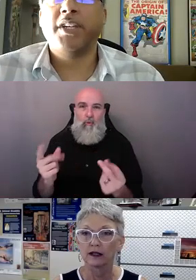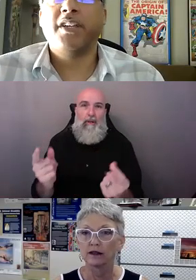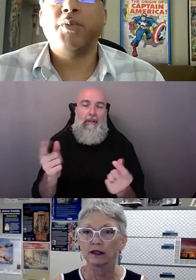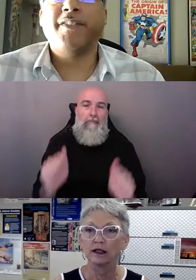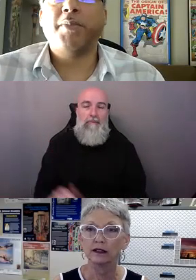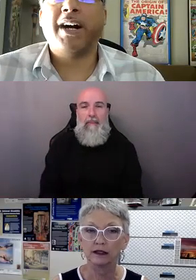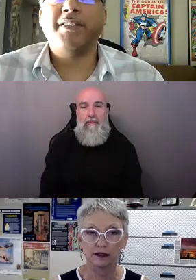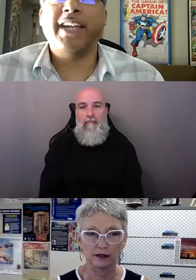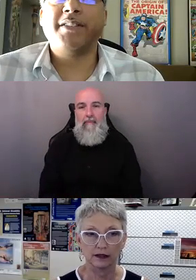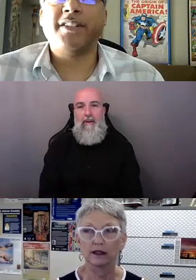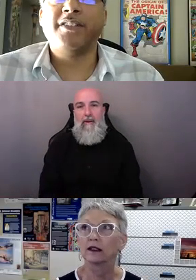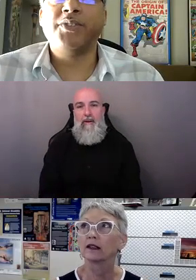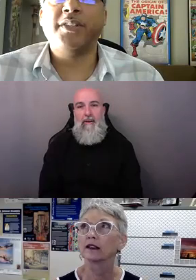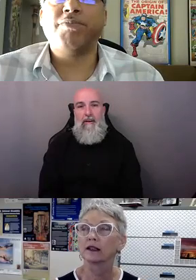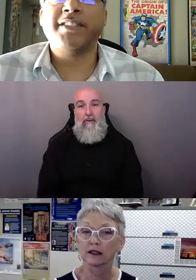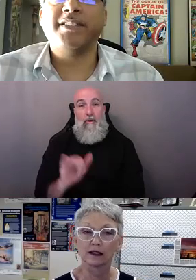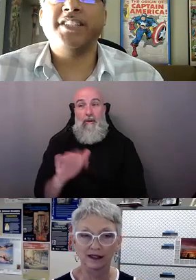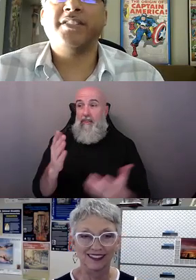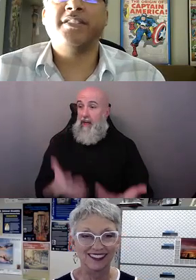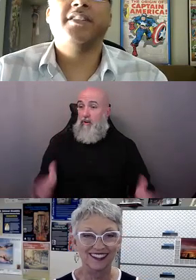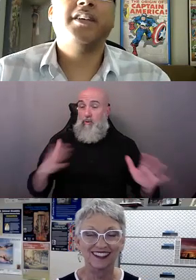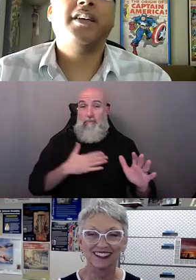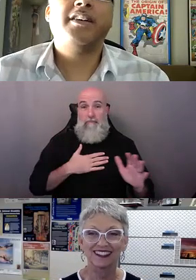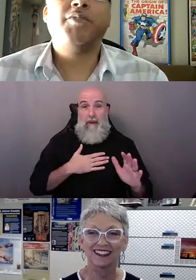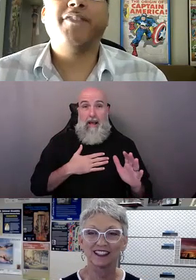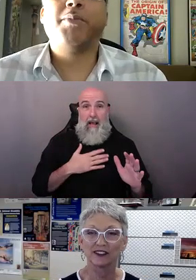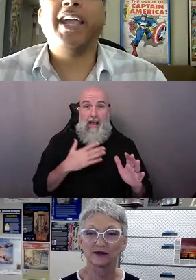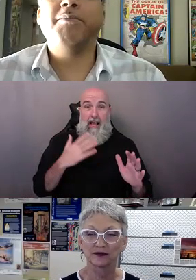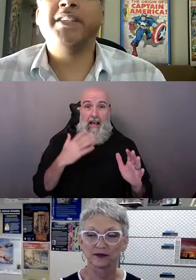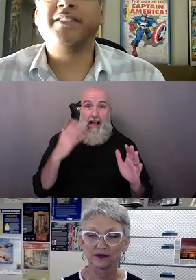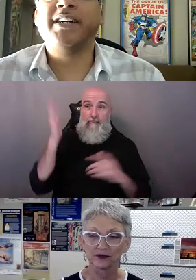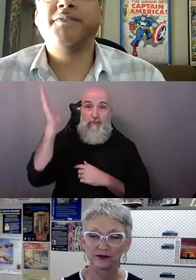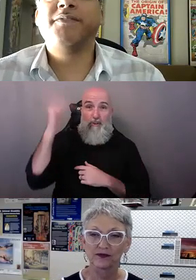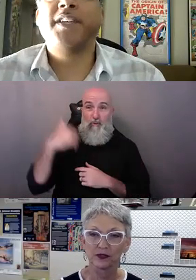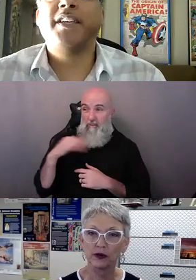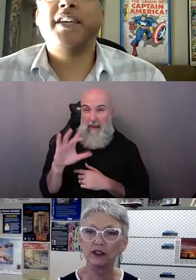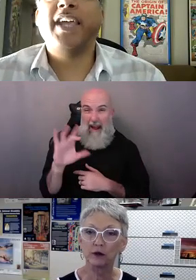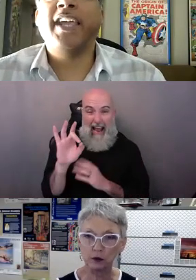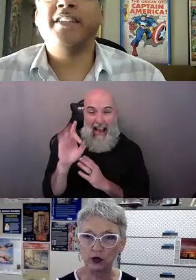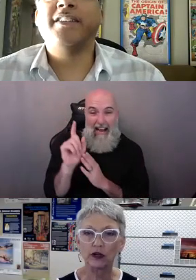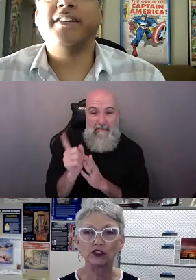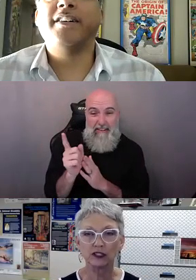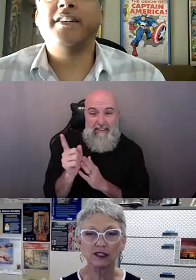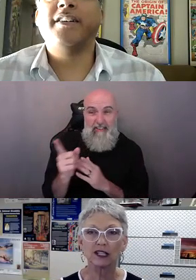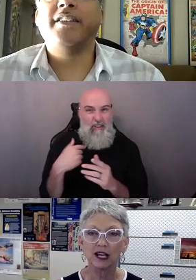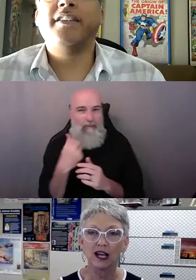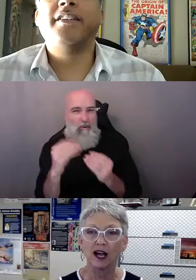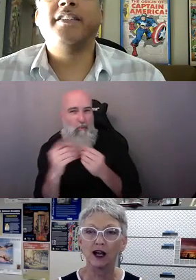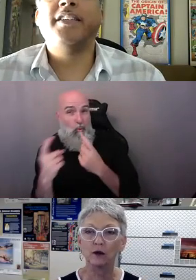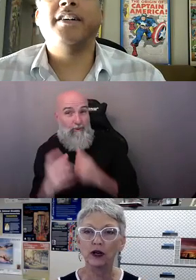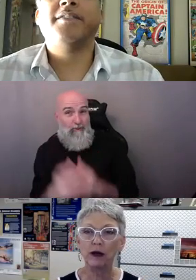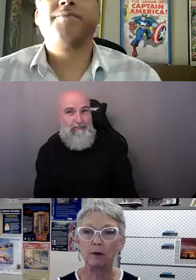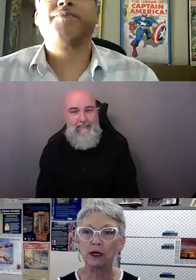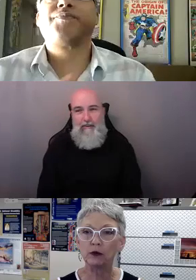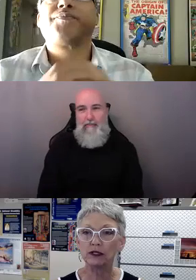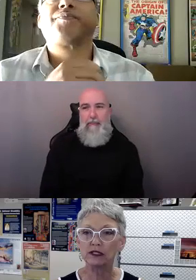possible. We have about, that concludes the presentation. We have about 8 minutes left. We have a couple more questions.